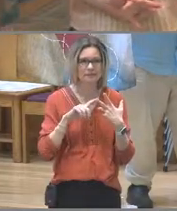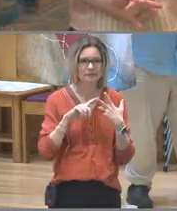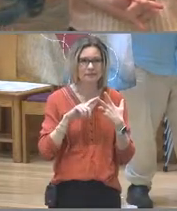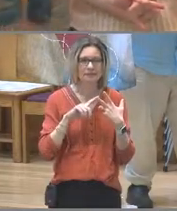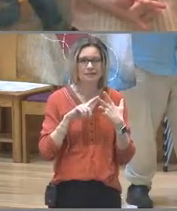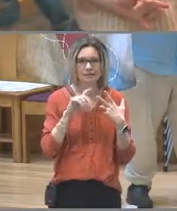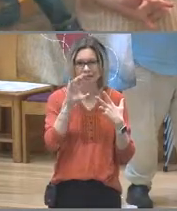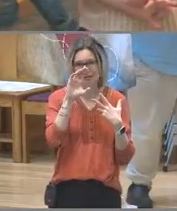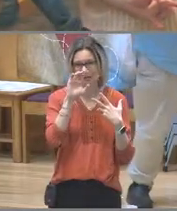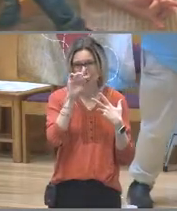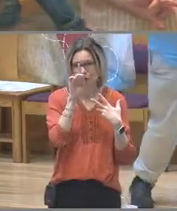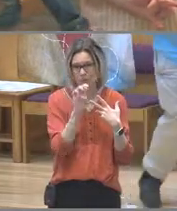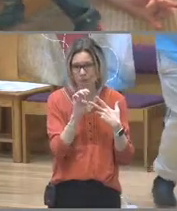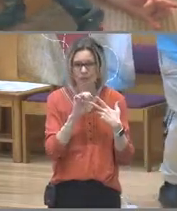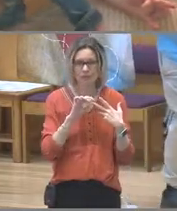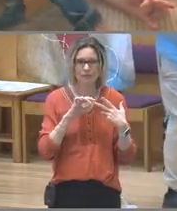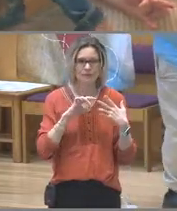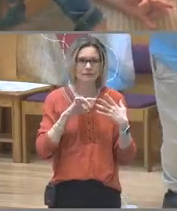Cucumbers.